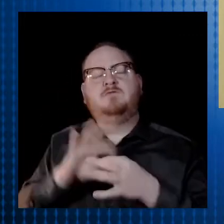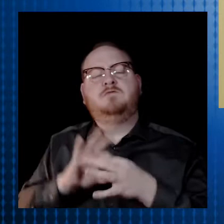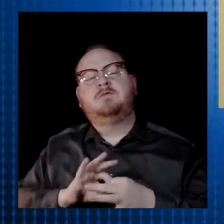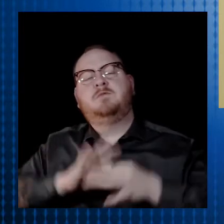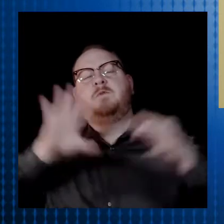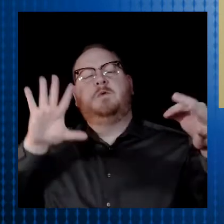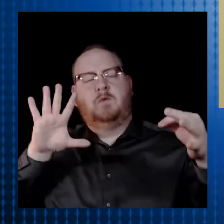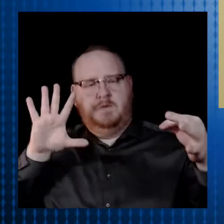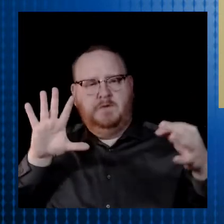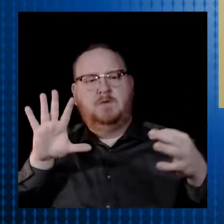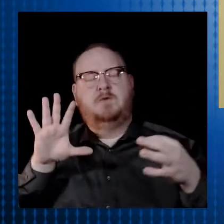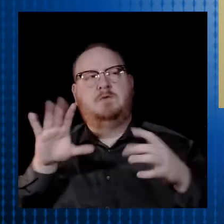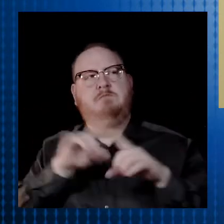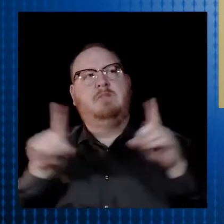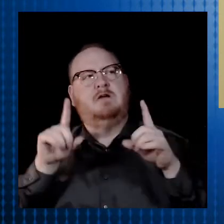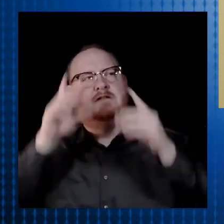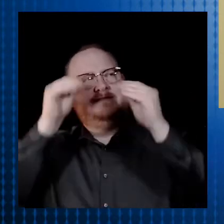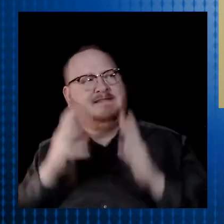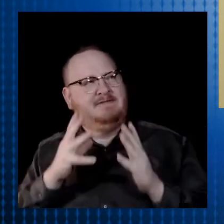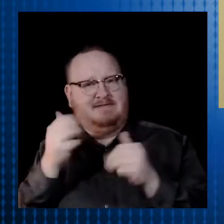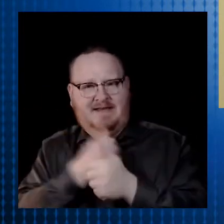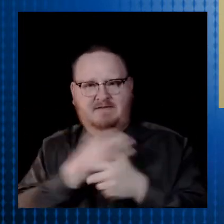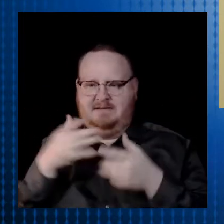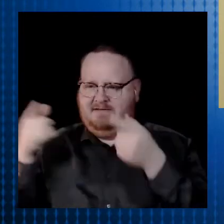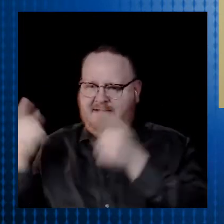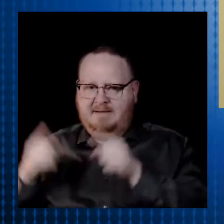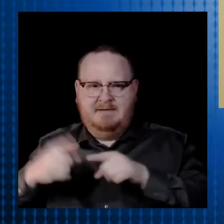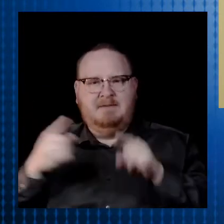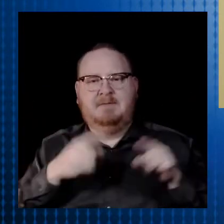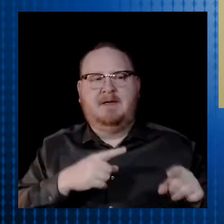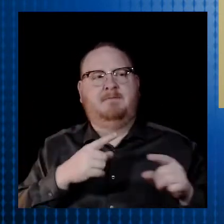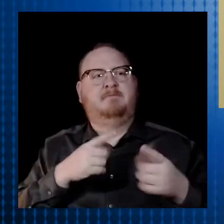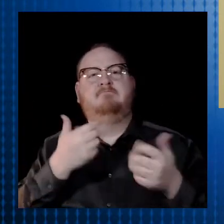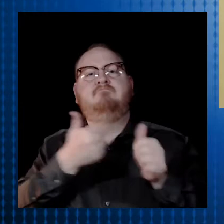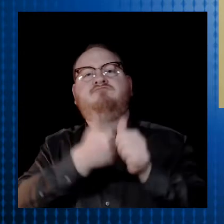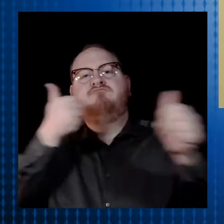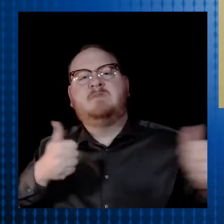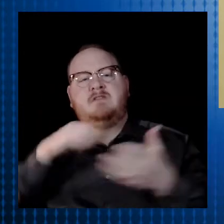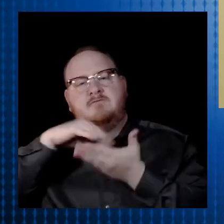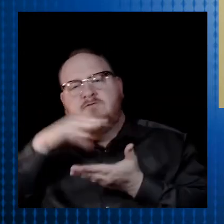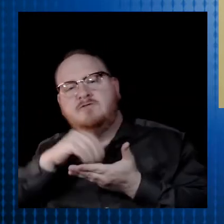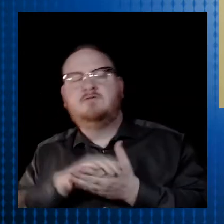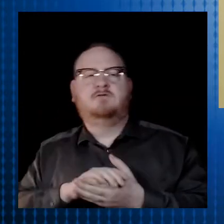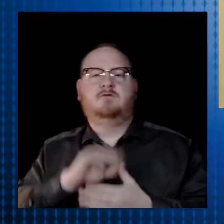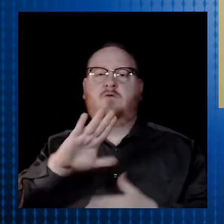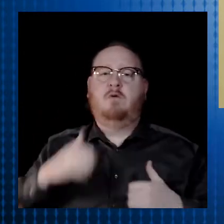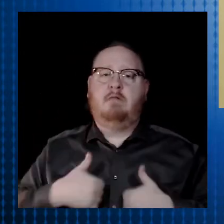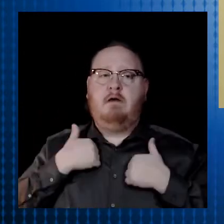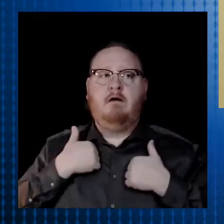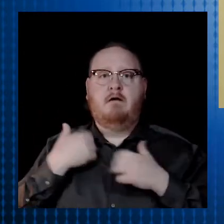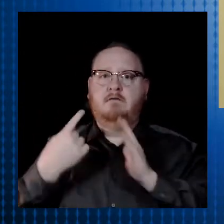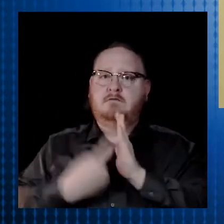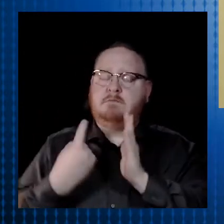teachers, with all you've had to put up with distance learning and putting your own lives at risk on occasion, and just